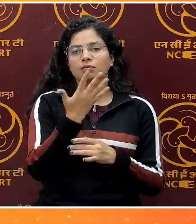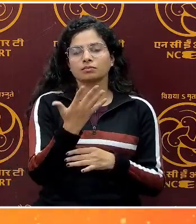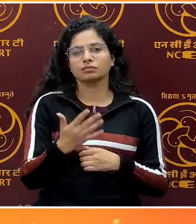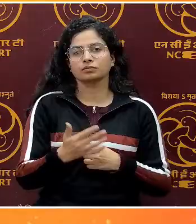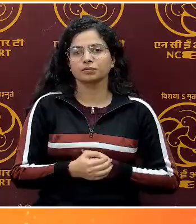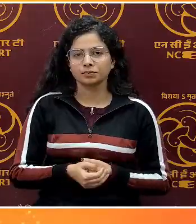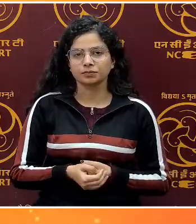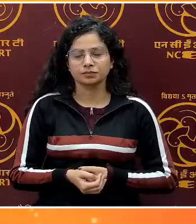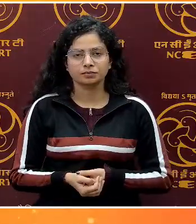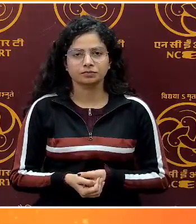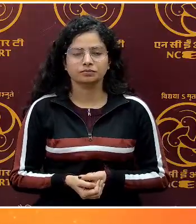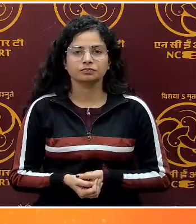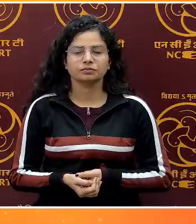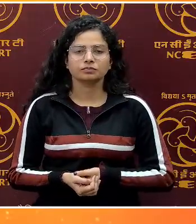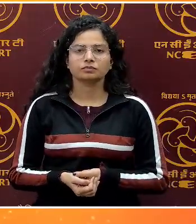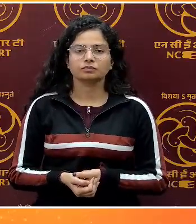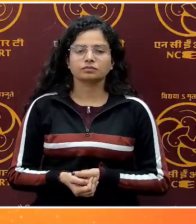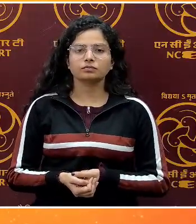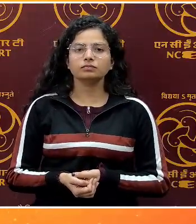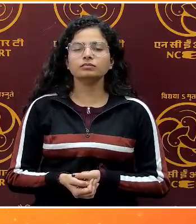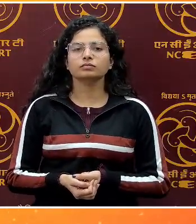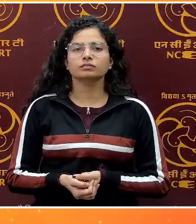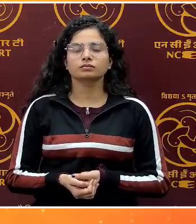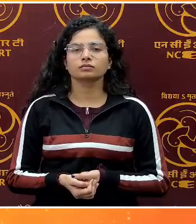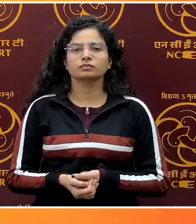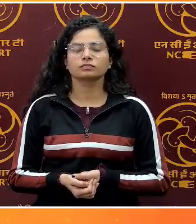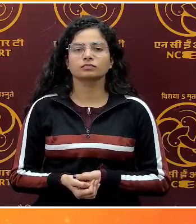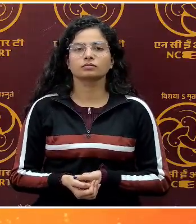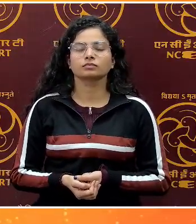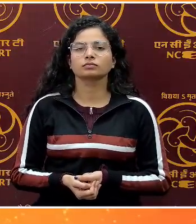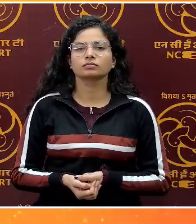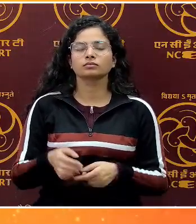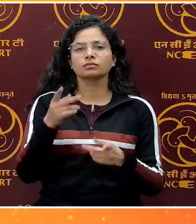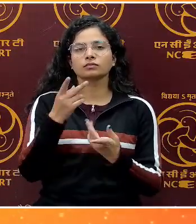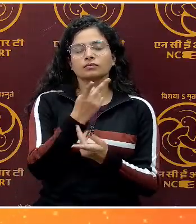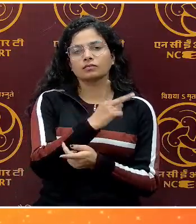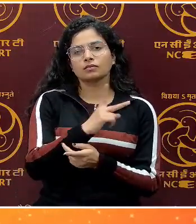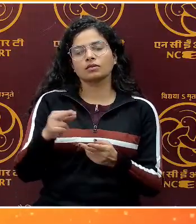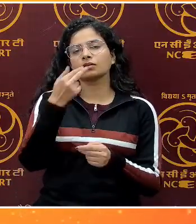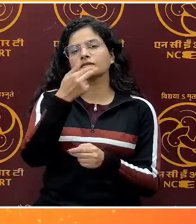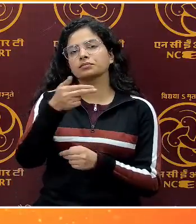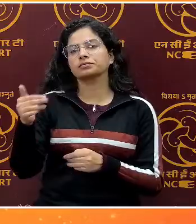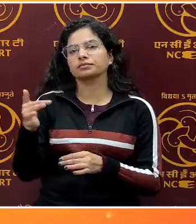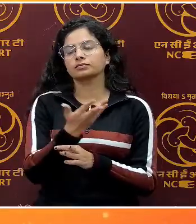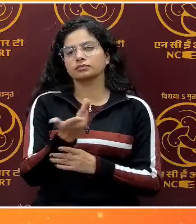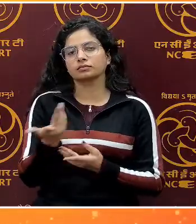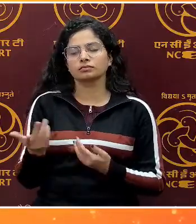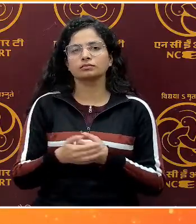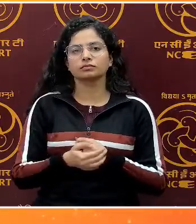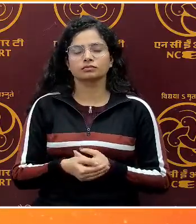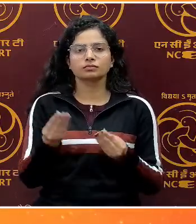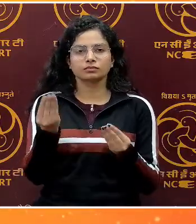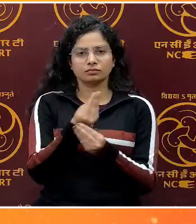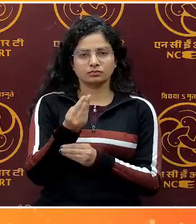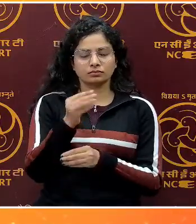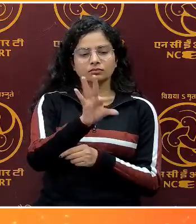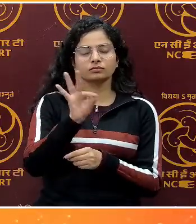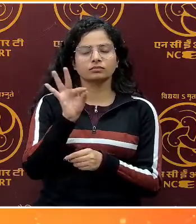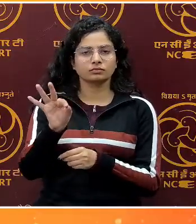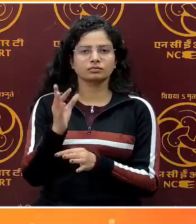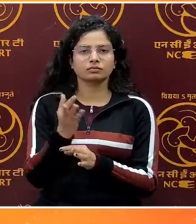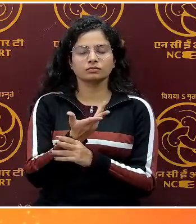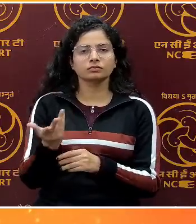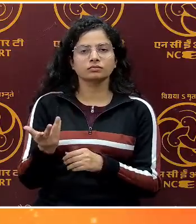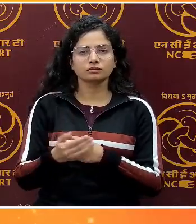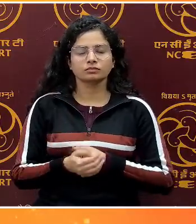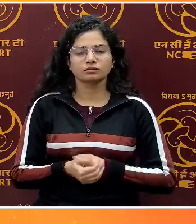other than those we have in our homes or that we use generally. So what those mirrors are called? Yes, so we did pick up that example that